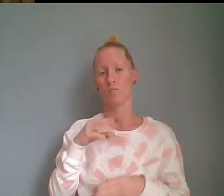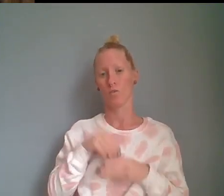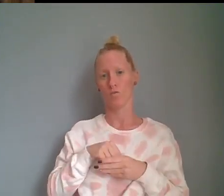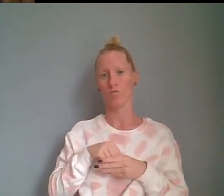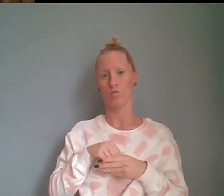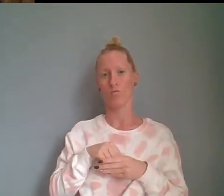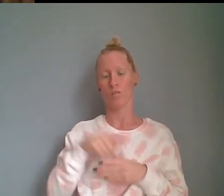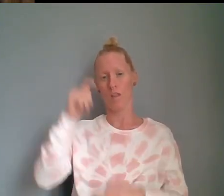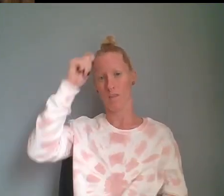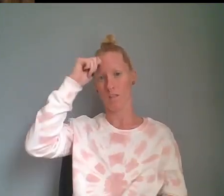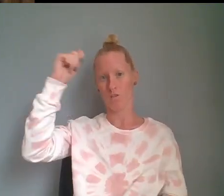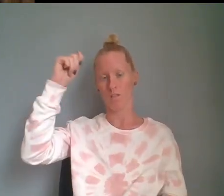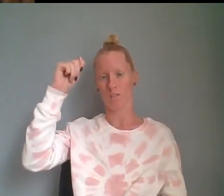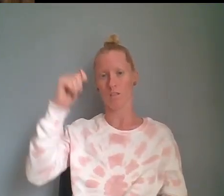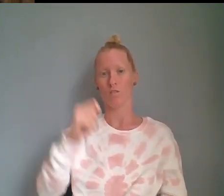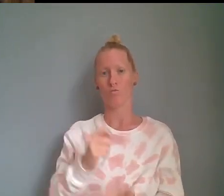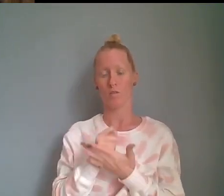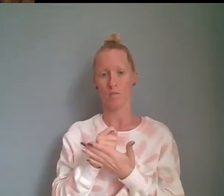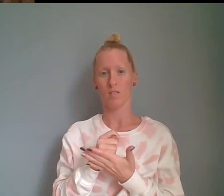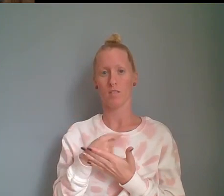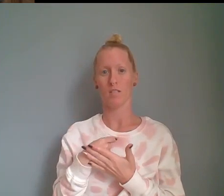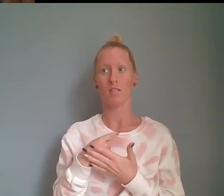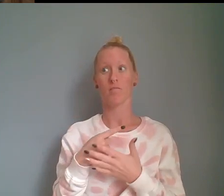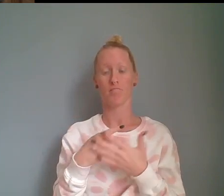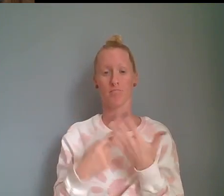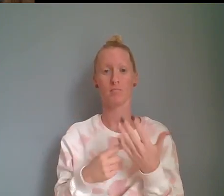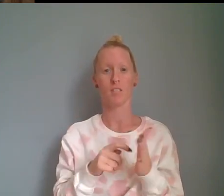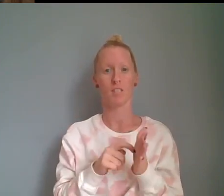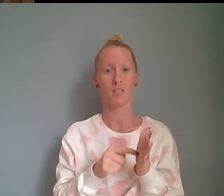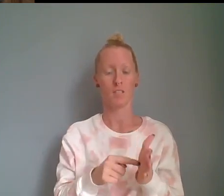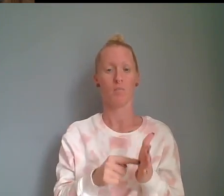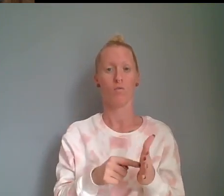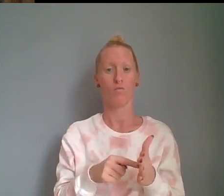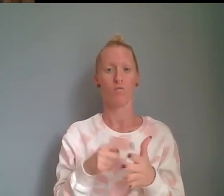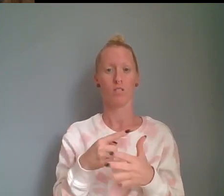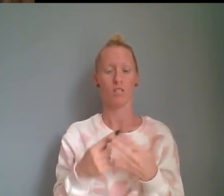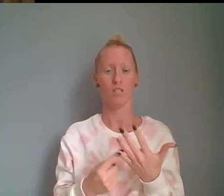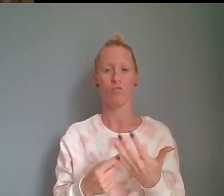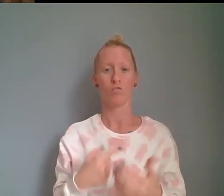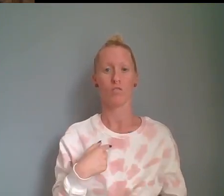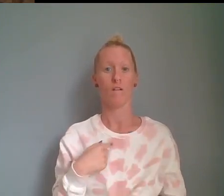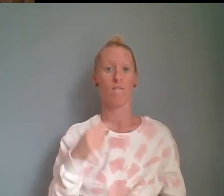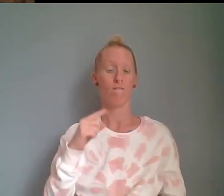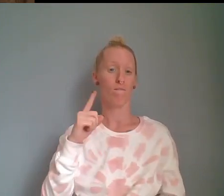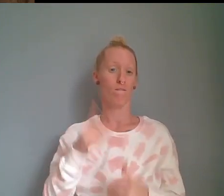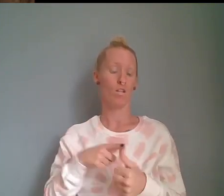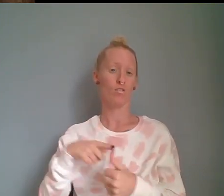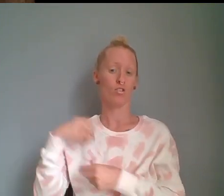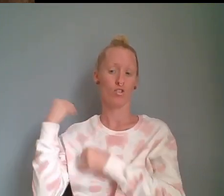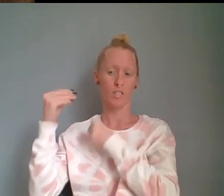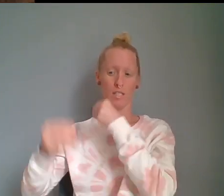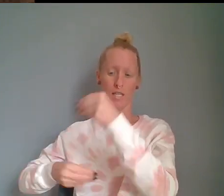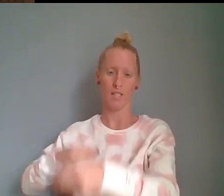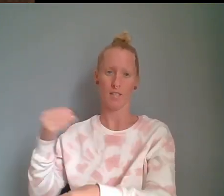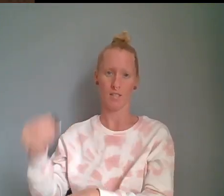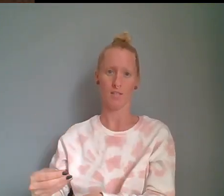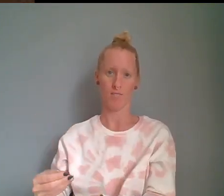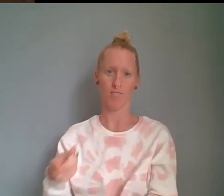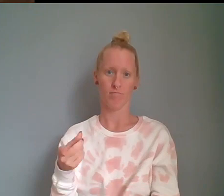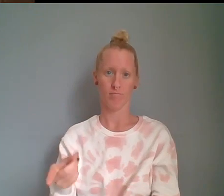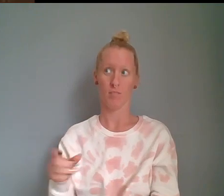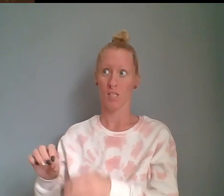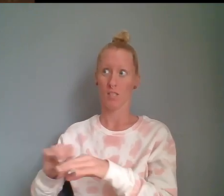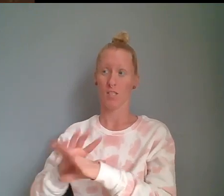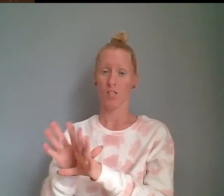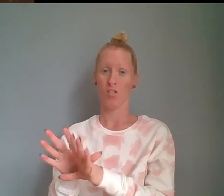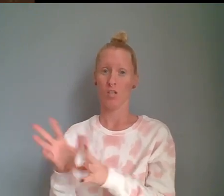through examples of each of these. So first, genetics. It's pretty clear that